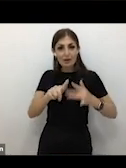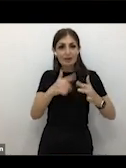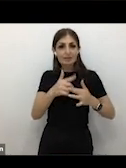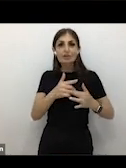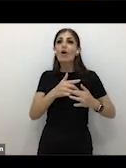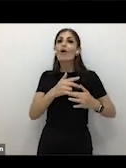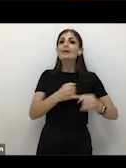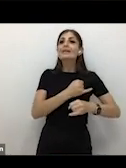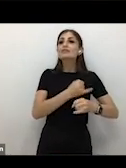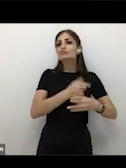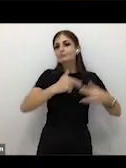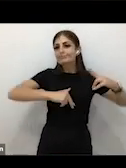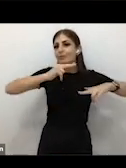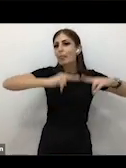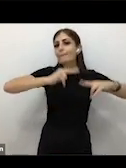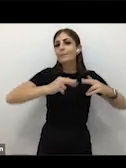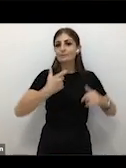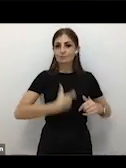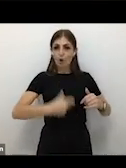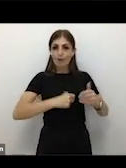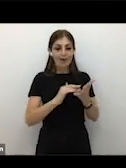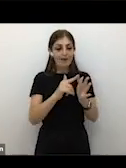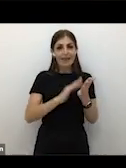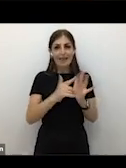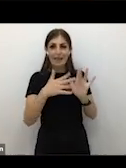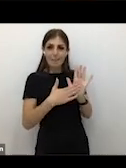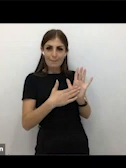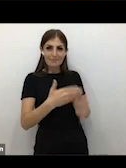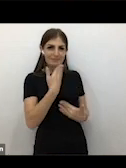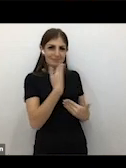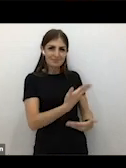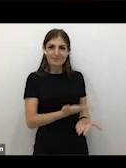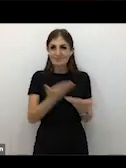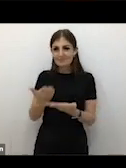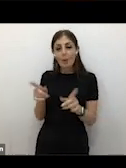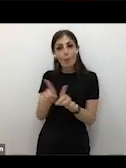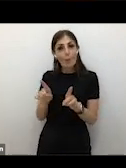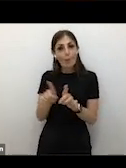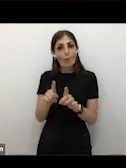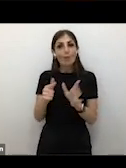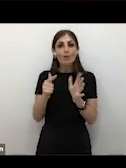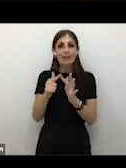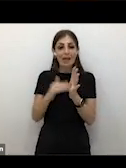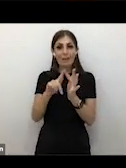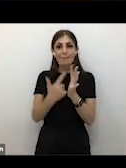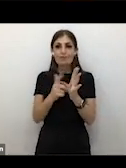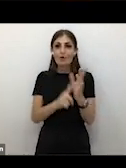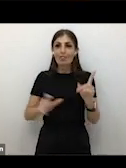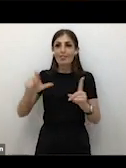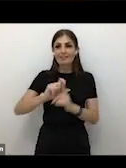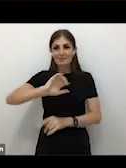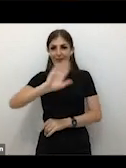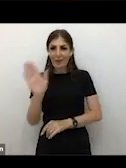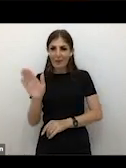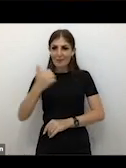Industry Development, and I use he, him pronouns. Thanks, Adam. And I'd also like to introduce my colleague, Emerald.